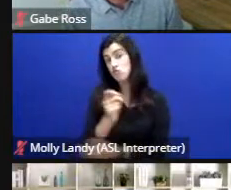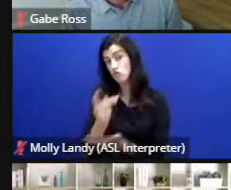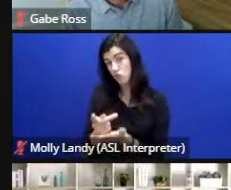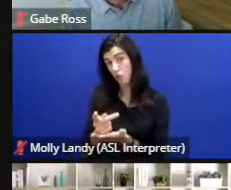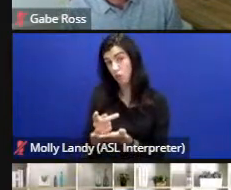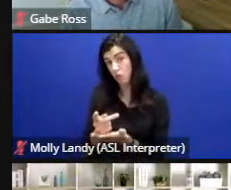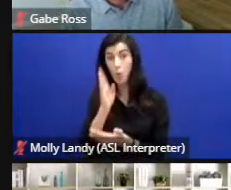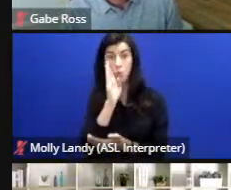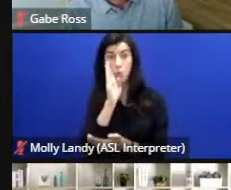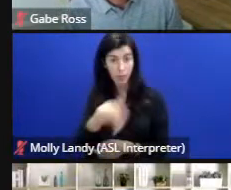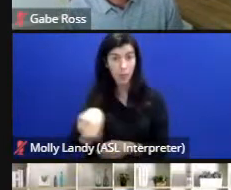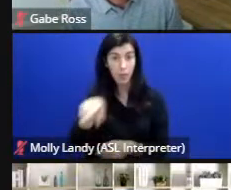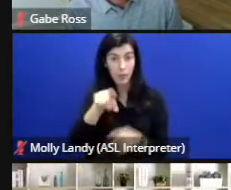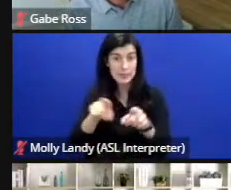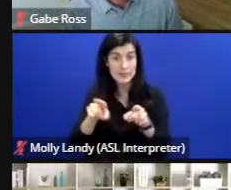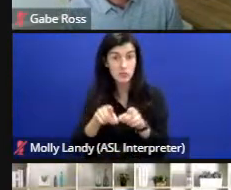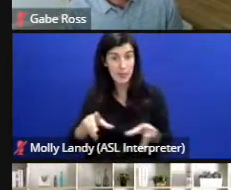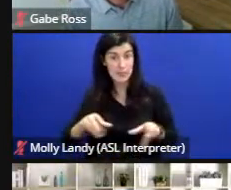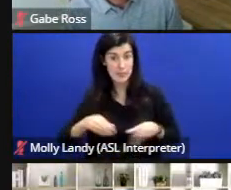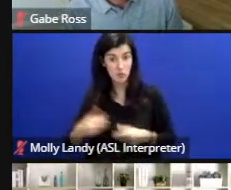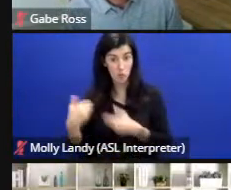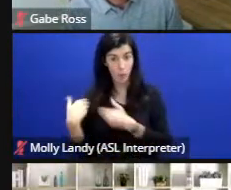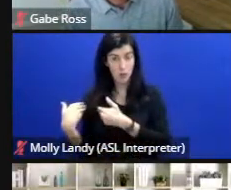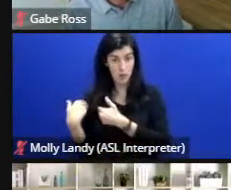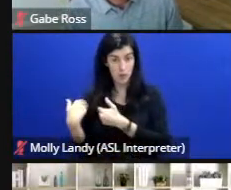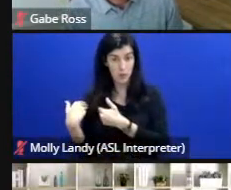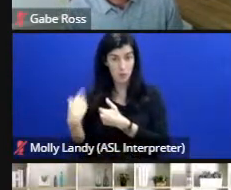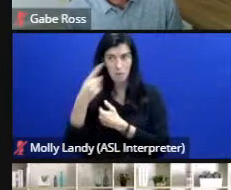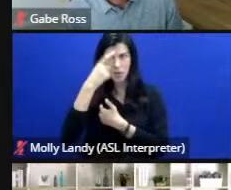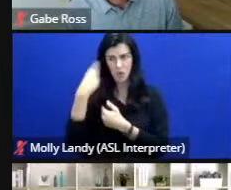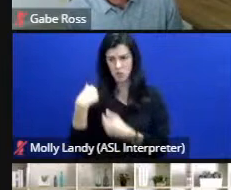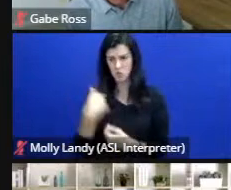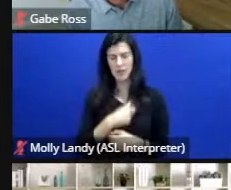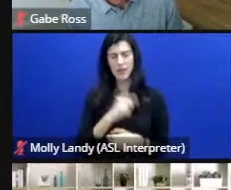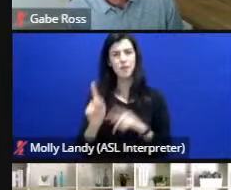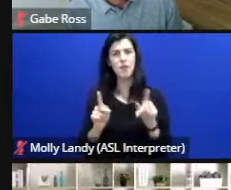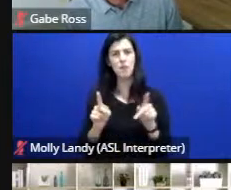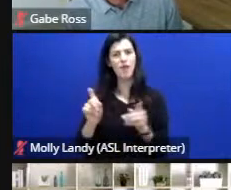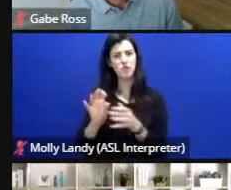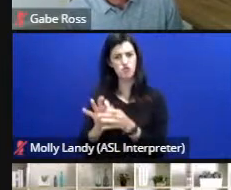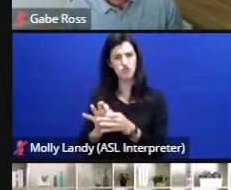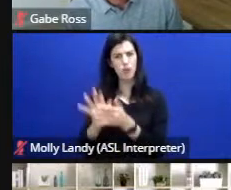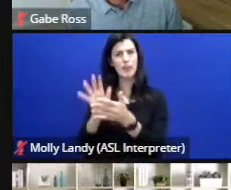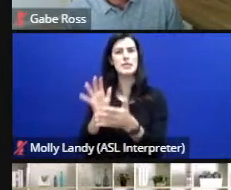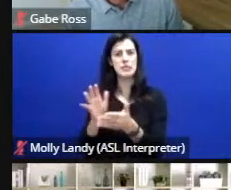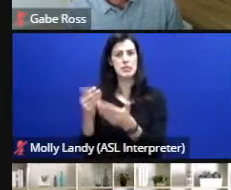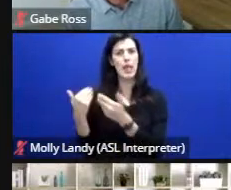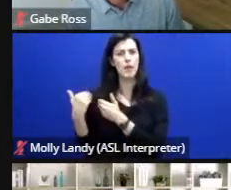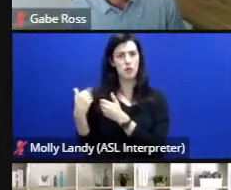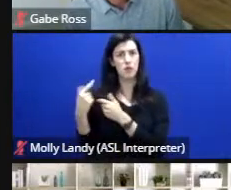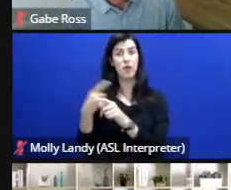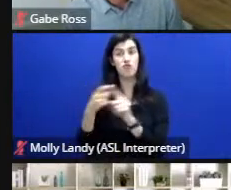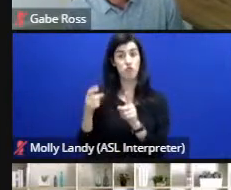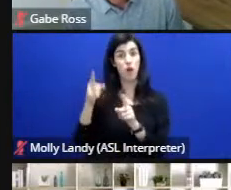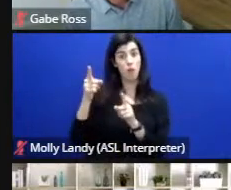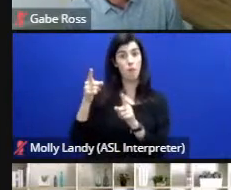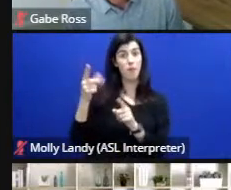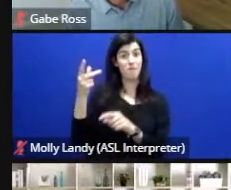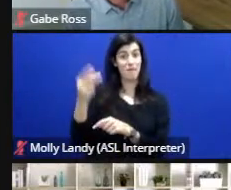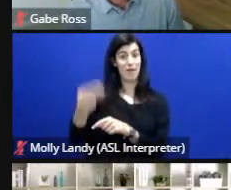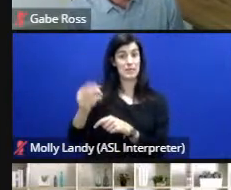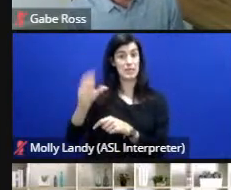we as people have to release liability from these vaccine companies? Will the district